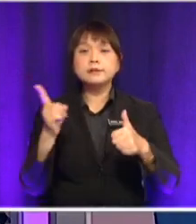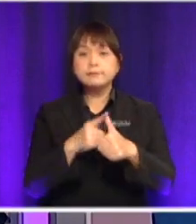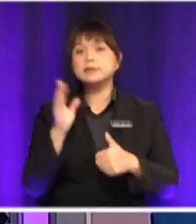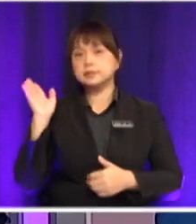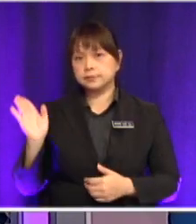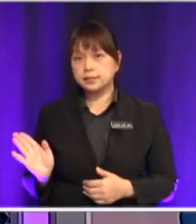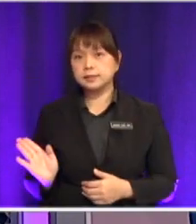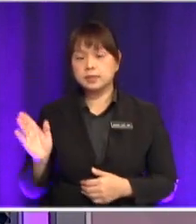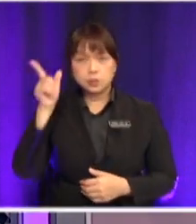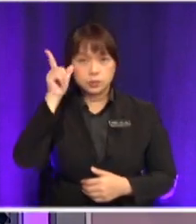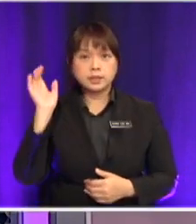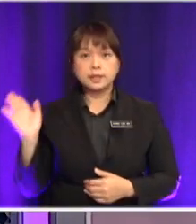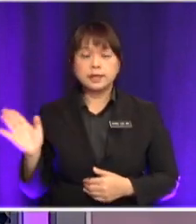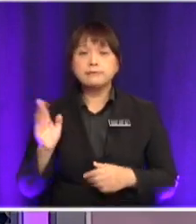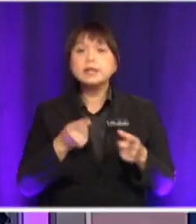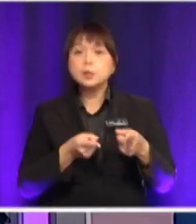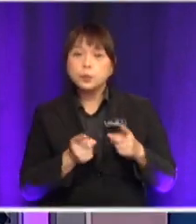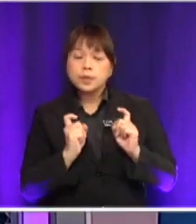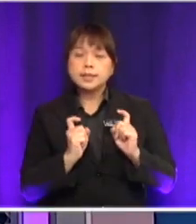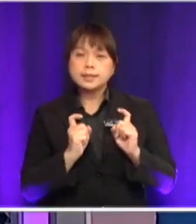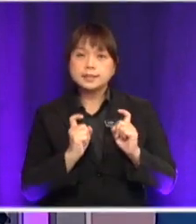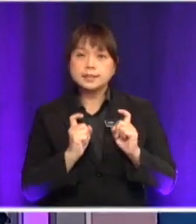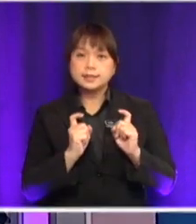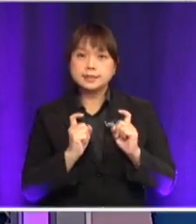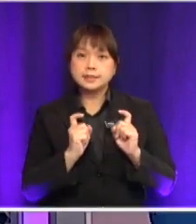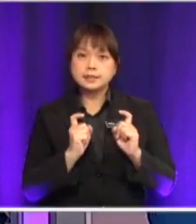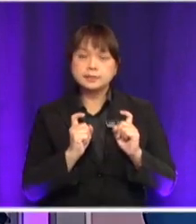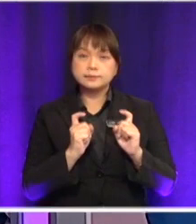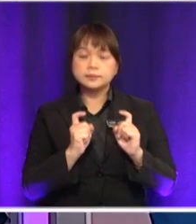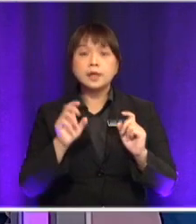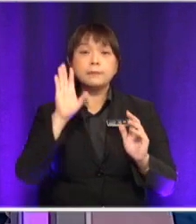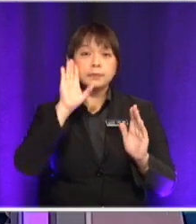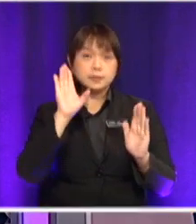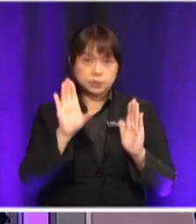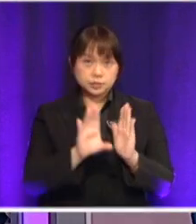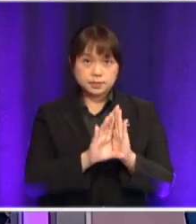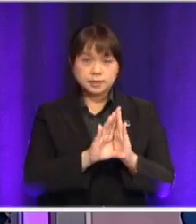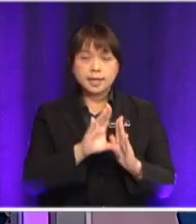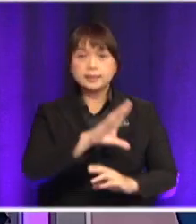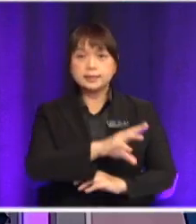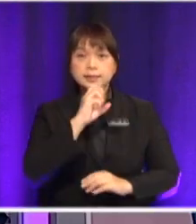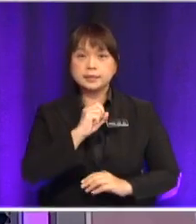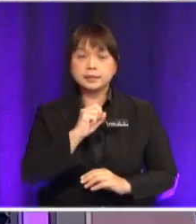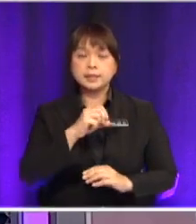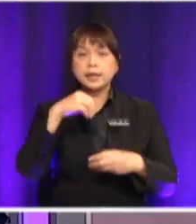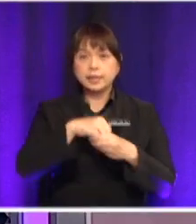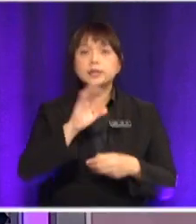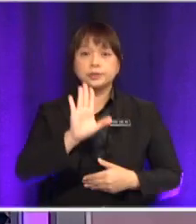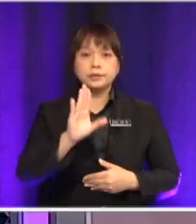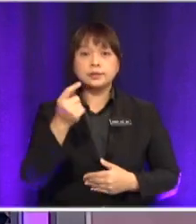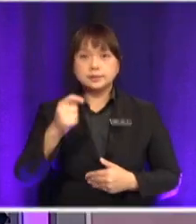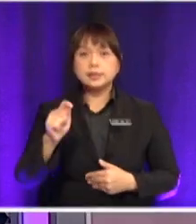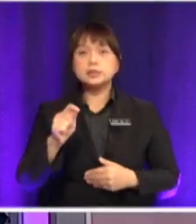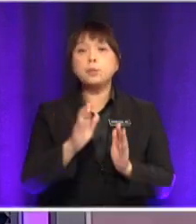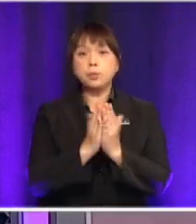Okay, so this is just a quick teaser. These are all pictures that are taken or that are in your textbook. Okay, as you